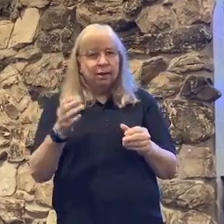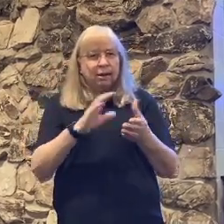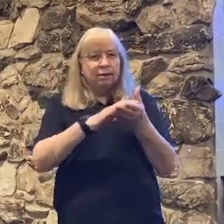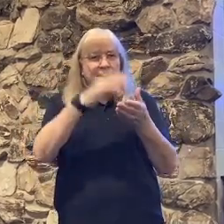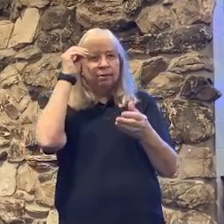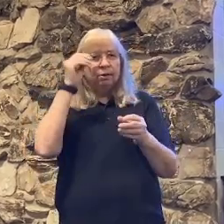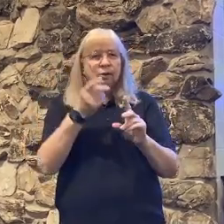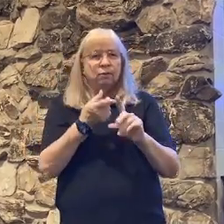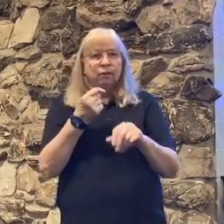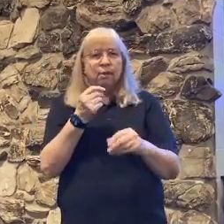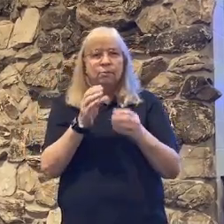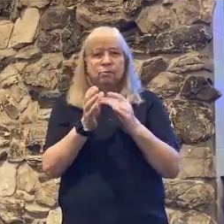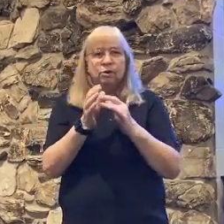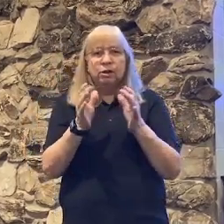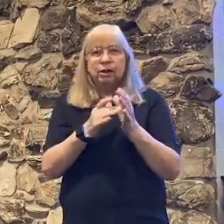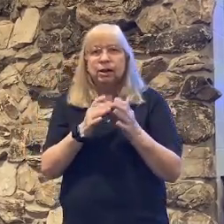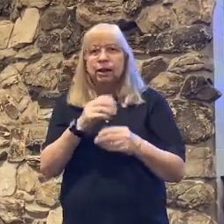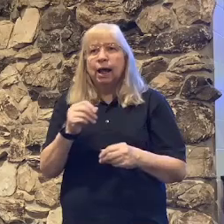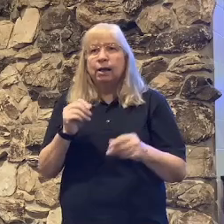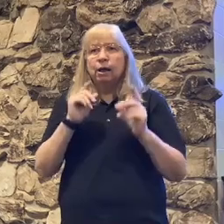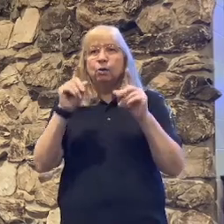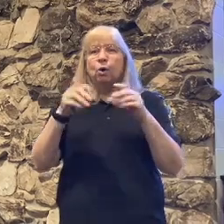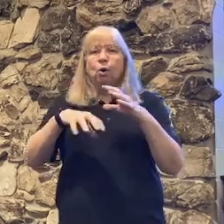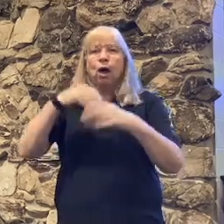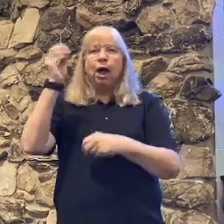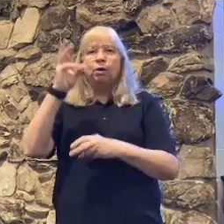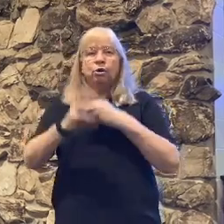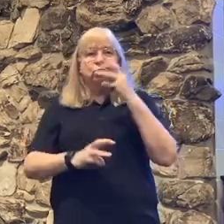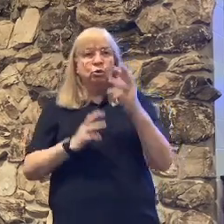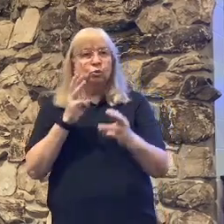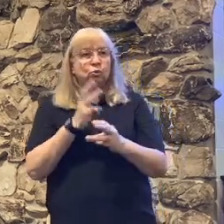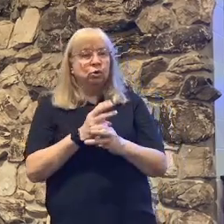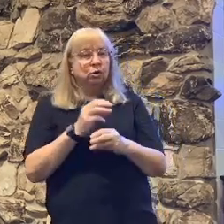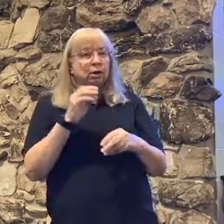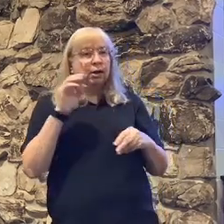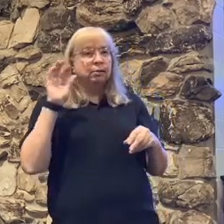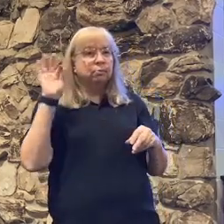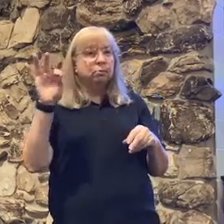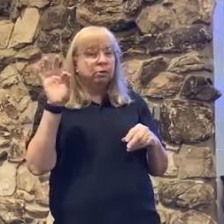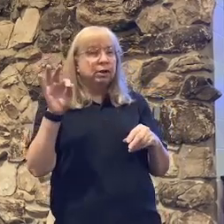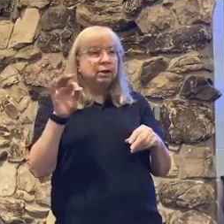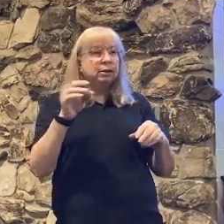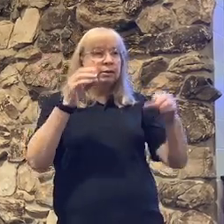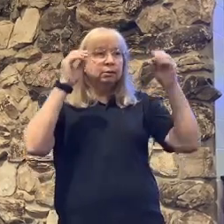from Jesus, and they were to go out into the world and preach and teach